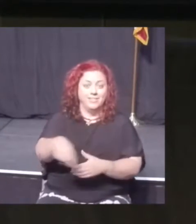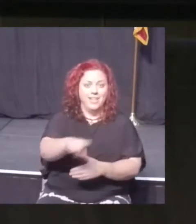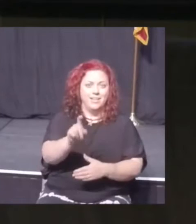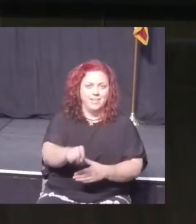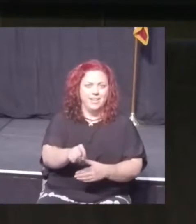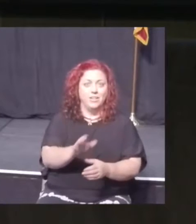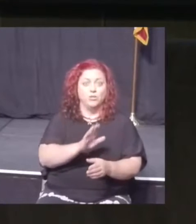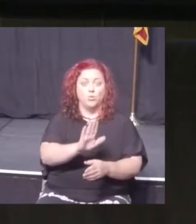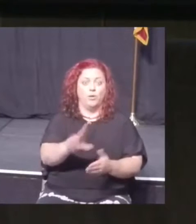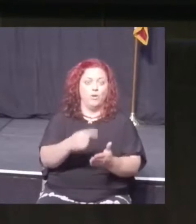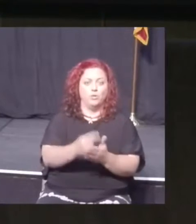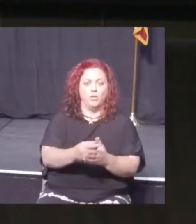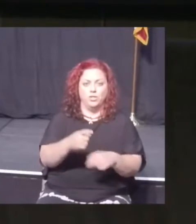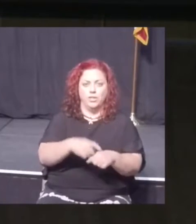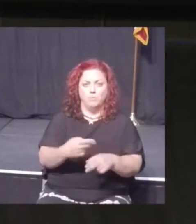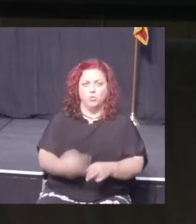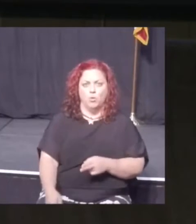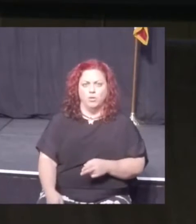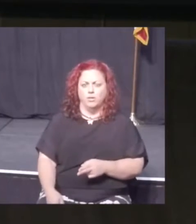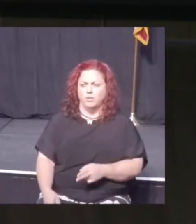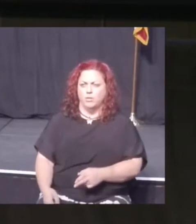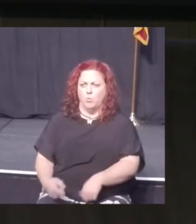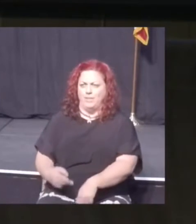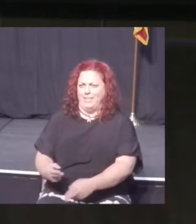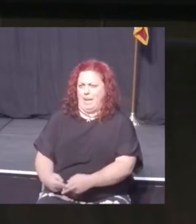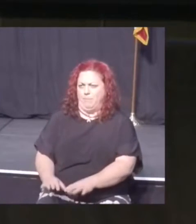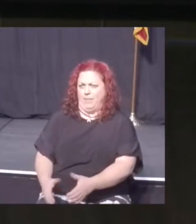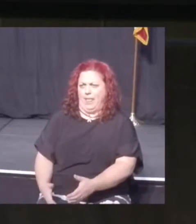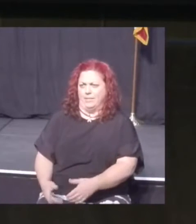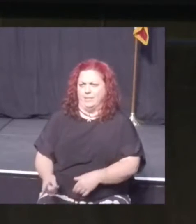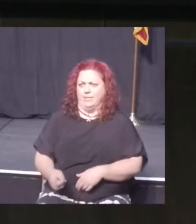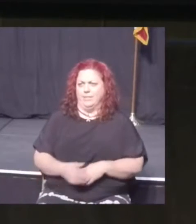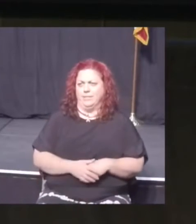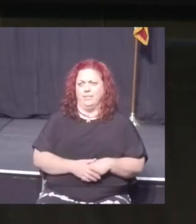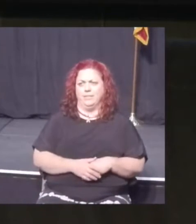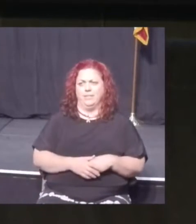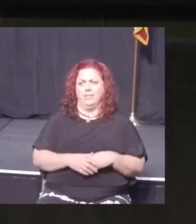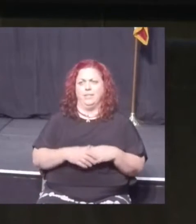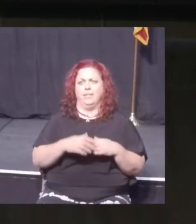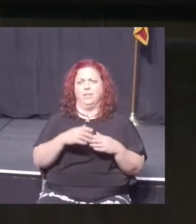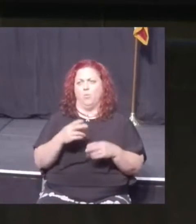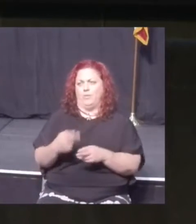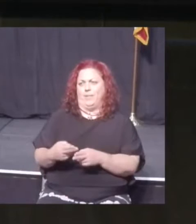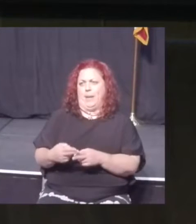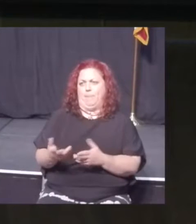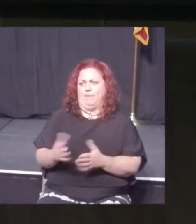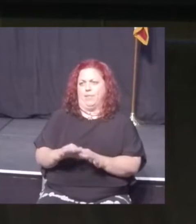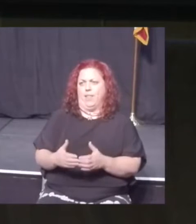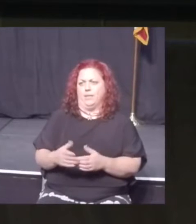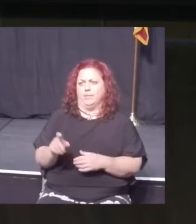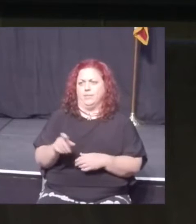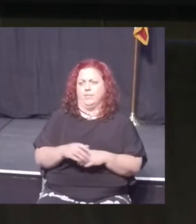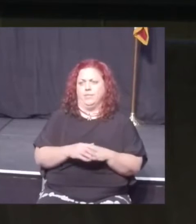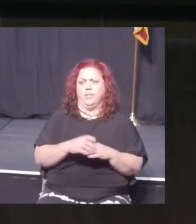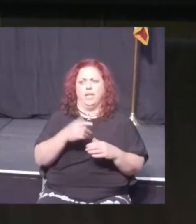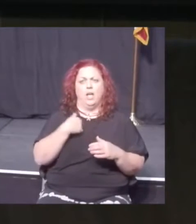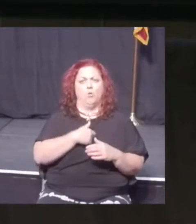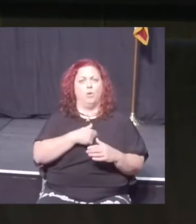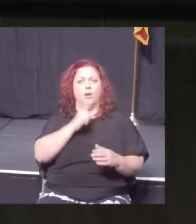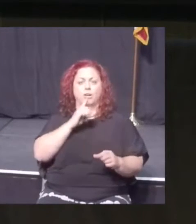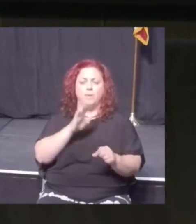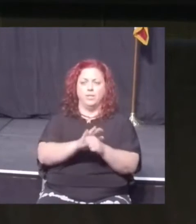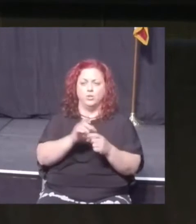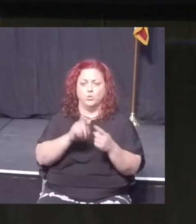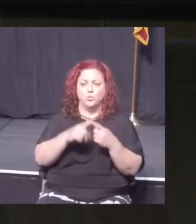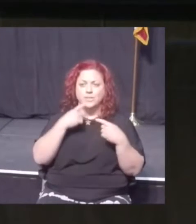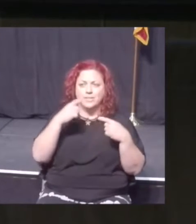to graduation. And we are fully committed to meeting or exceeding, I prefer exceeding, Provost